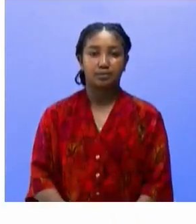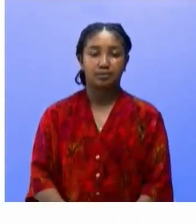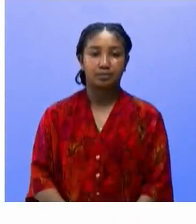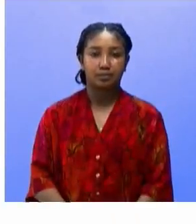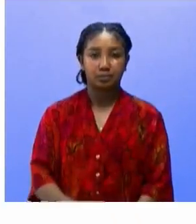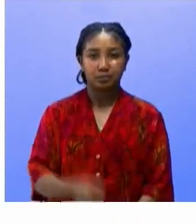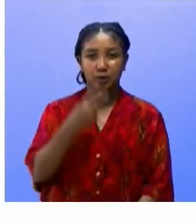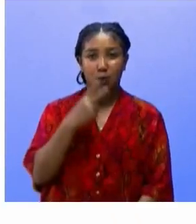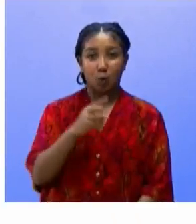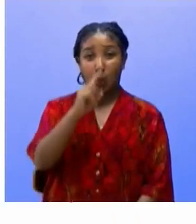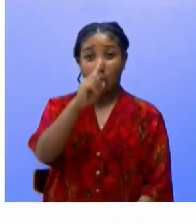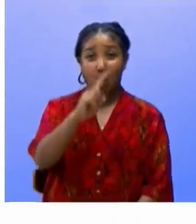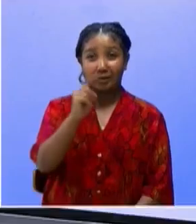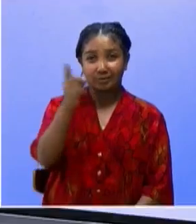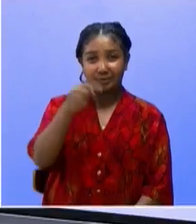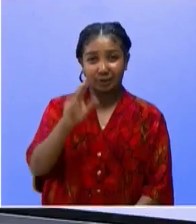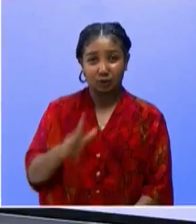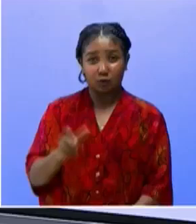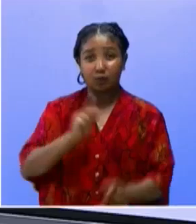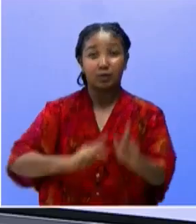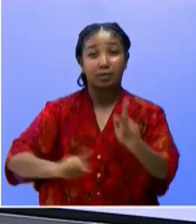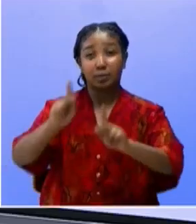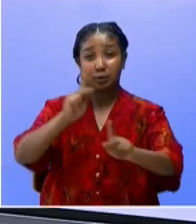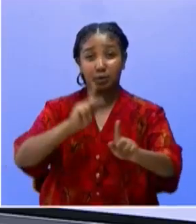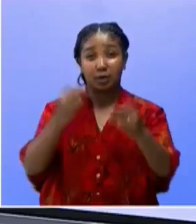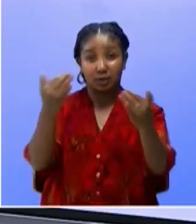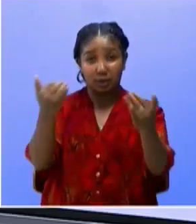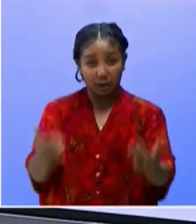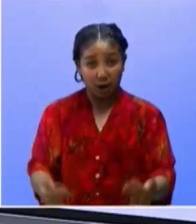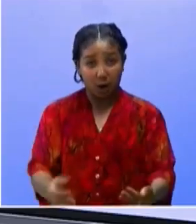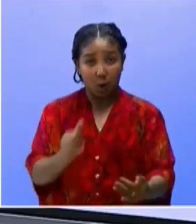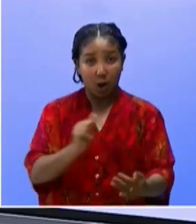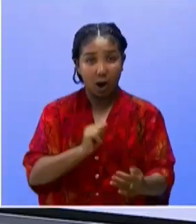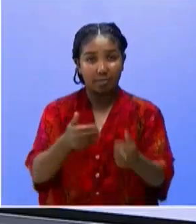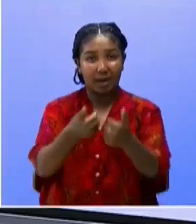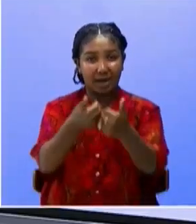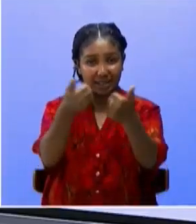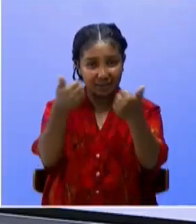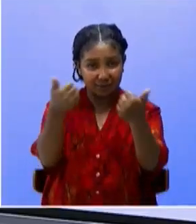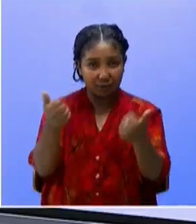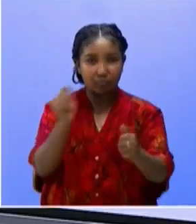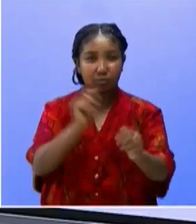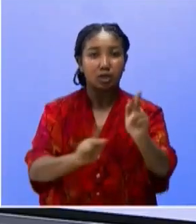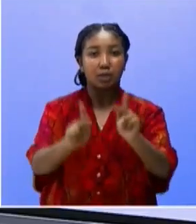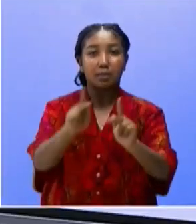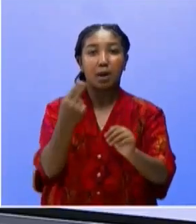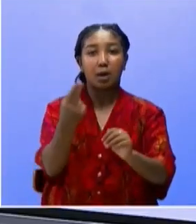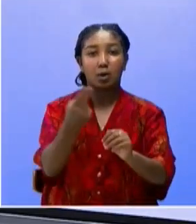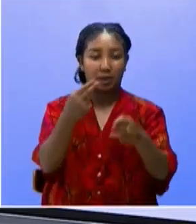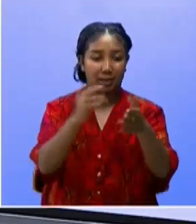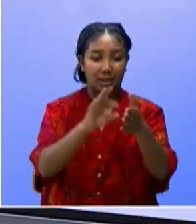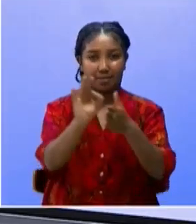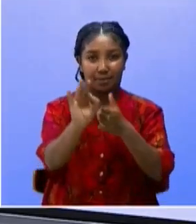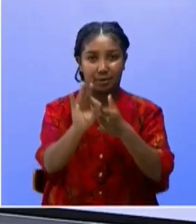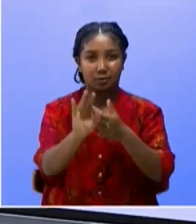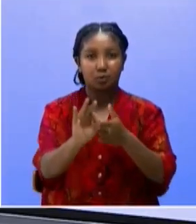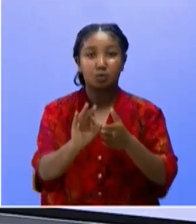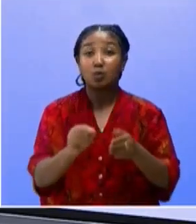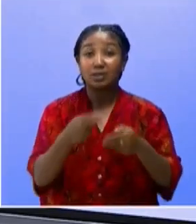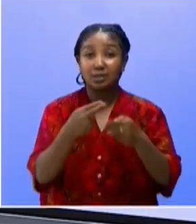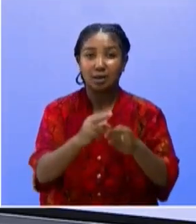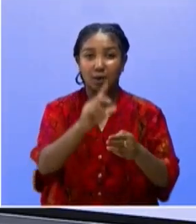Look, 1/3 of the people. Now, I am identifying the people by a number. What do I